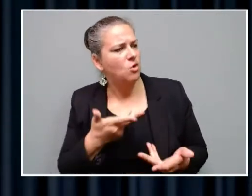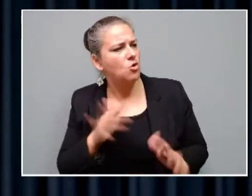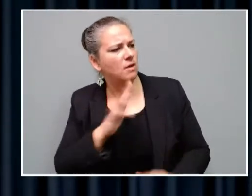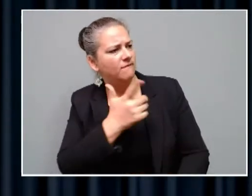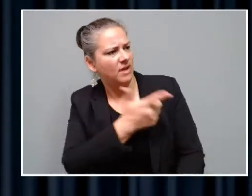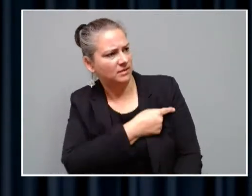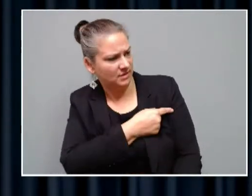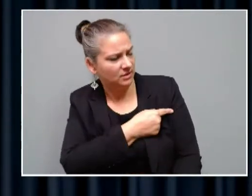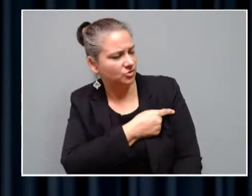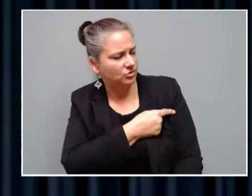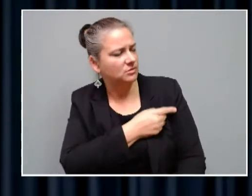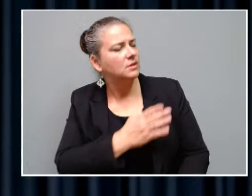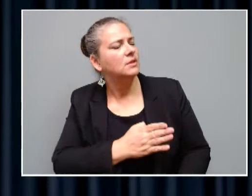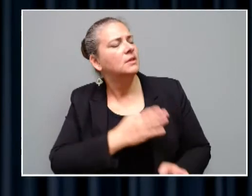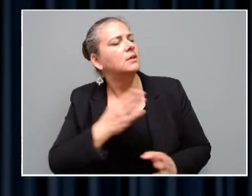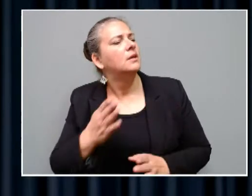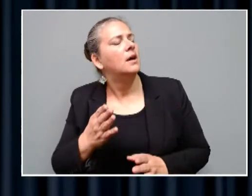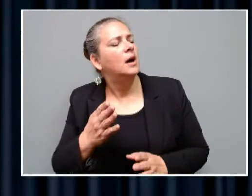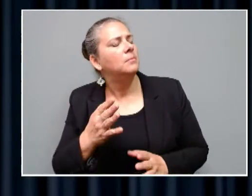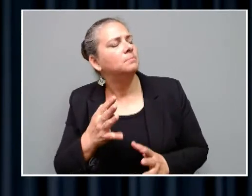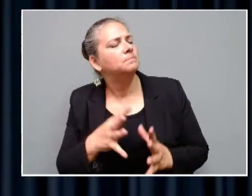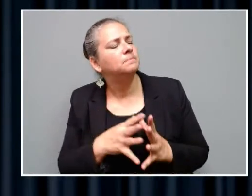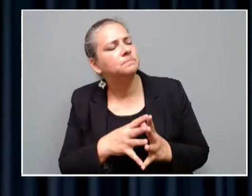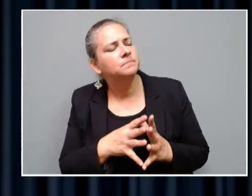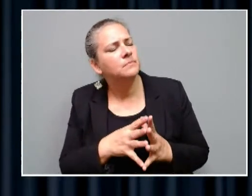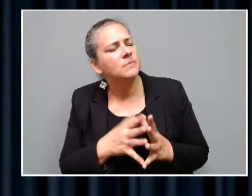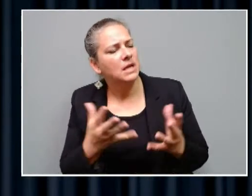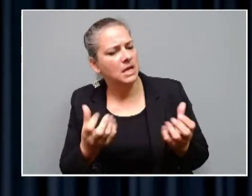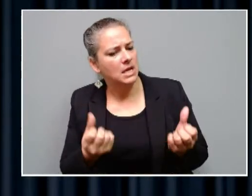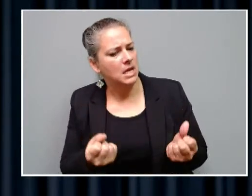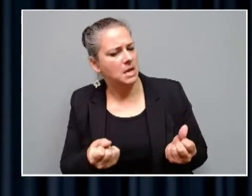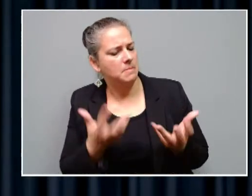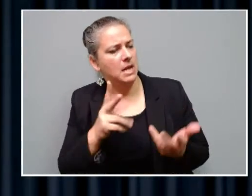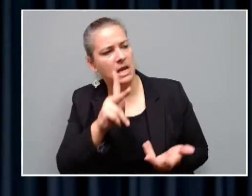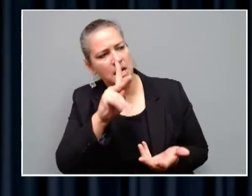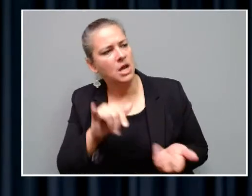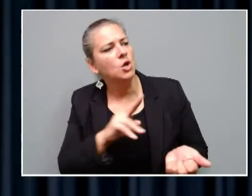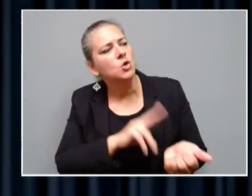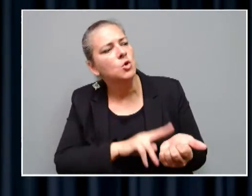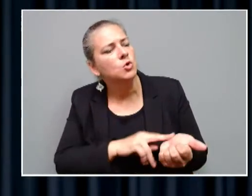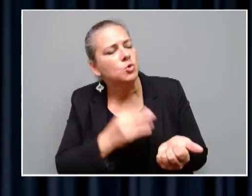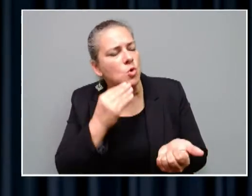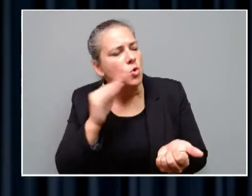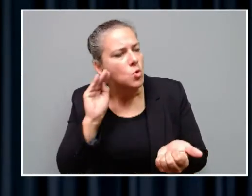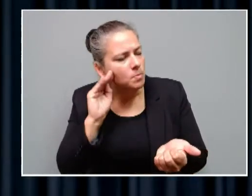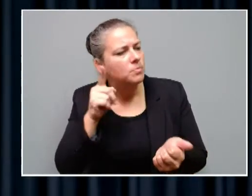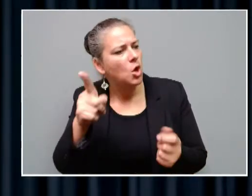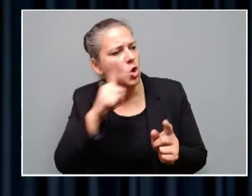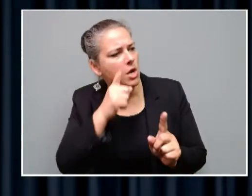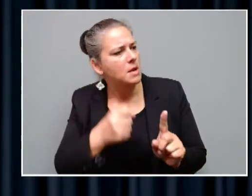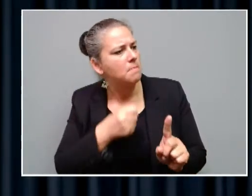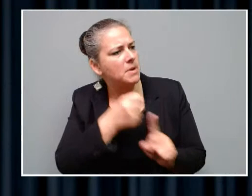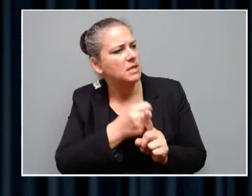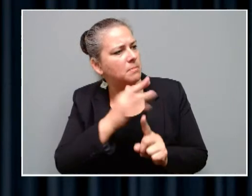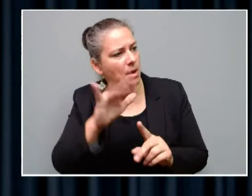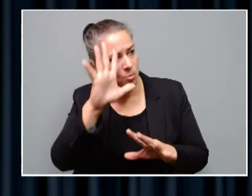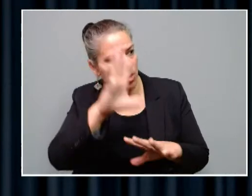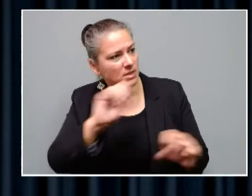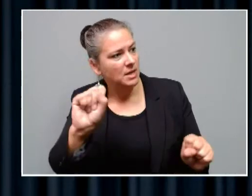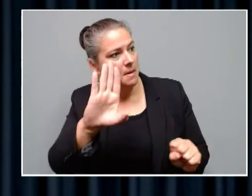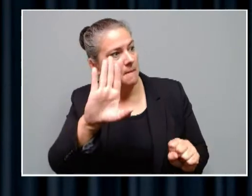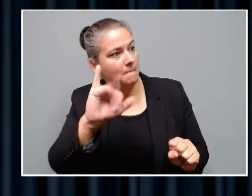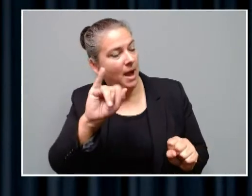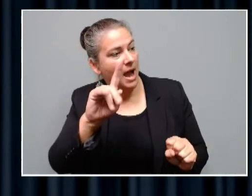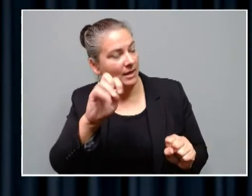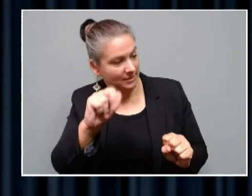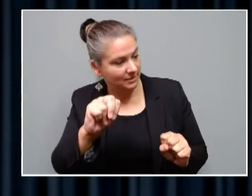more specifically, how many Kentucky nursing homes will be impacted by President Biden's rule that employers with more than